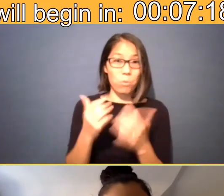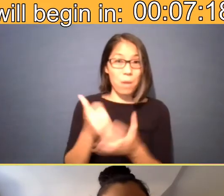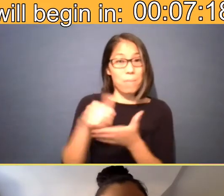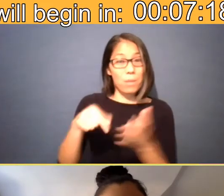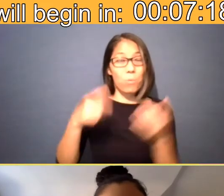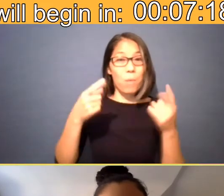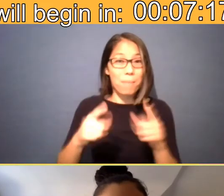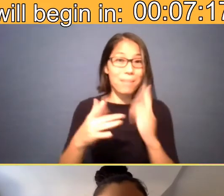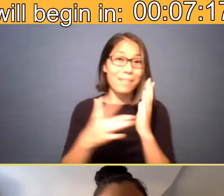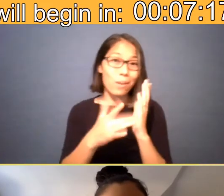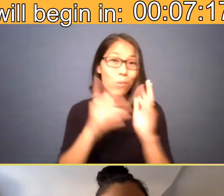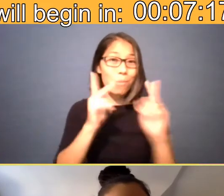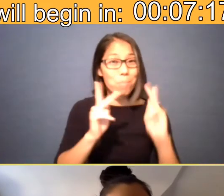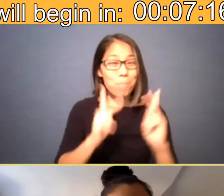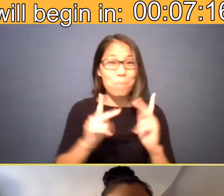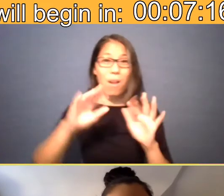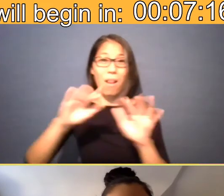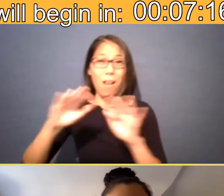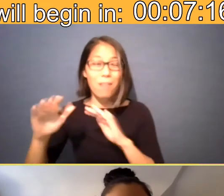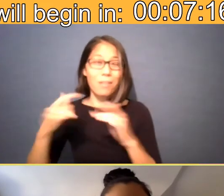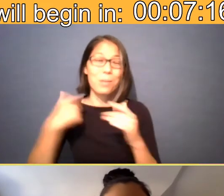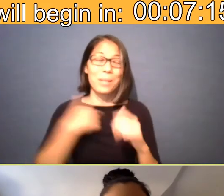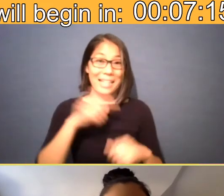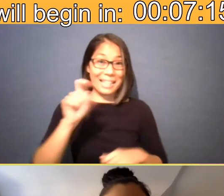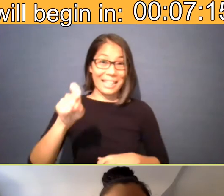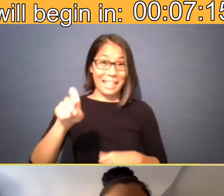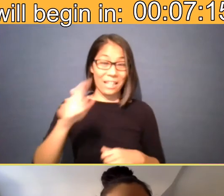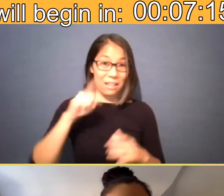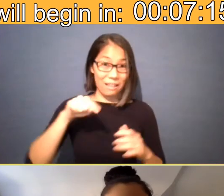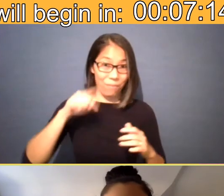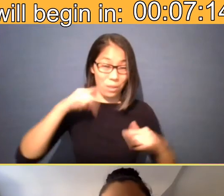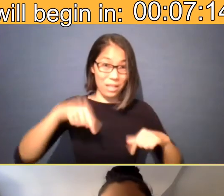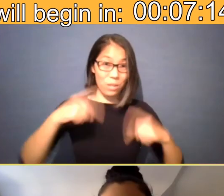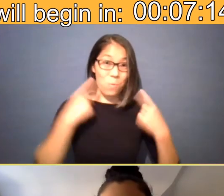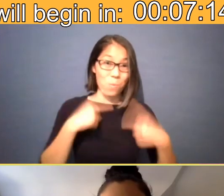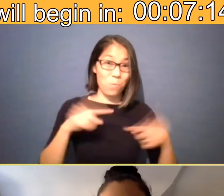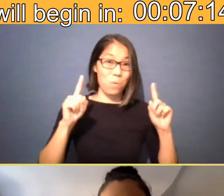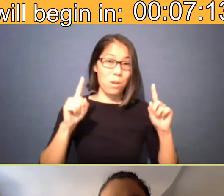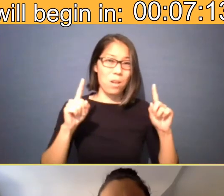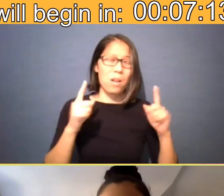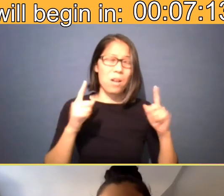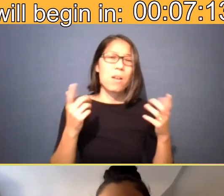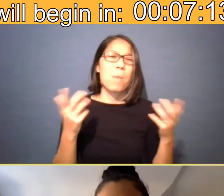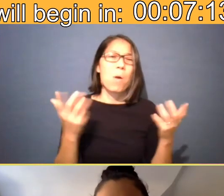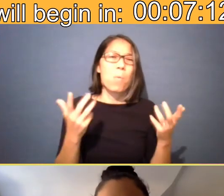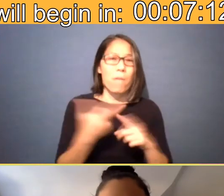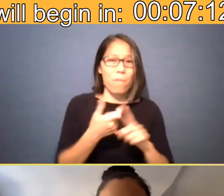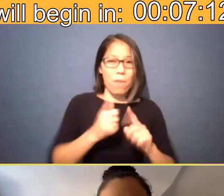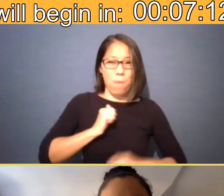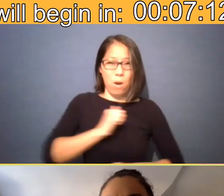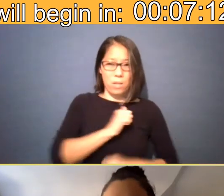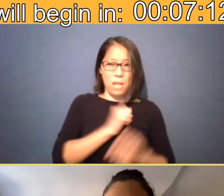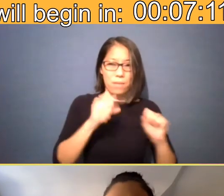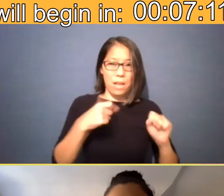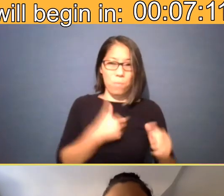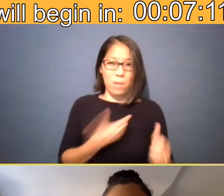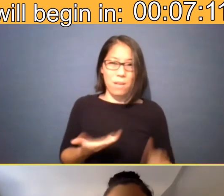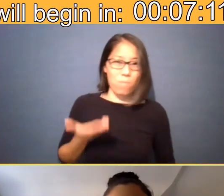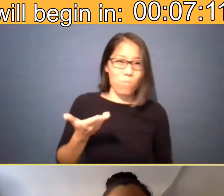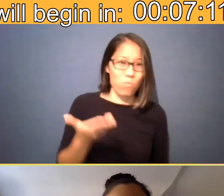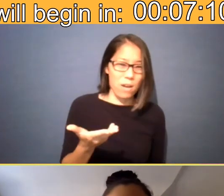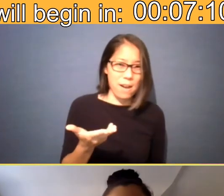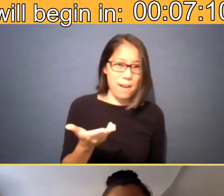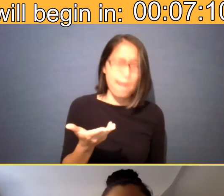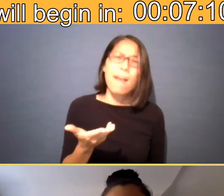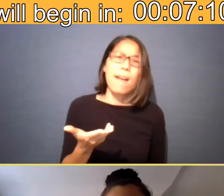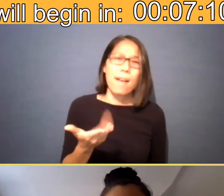this. But I was really interested in what of just ourselves can we bring? And so I thought a lot about that.